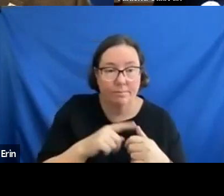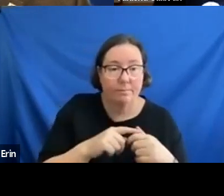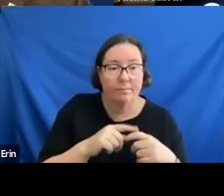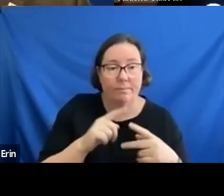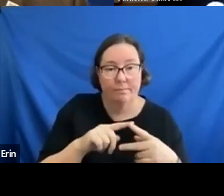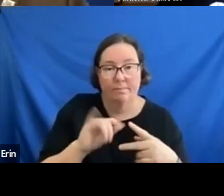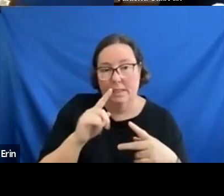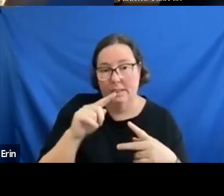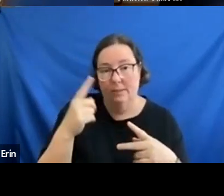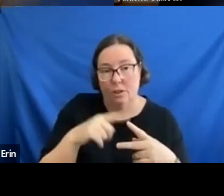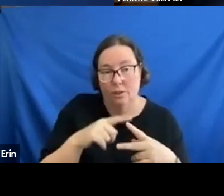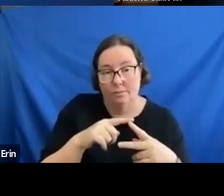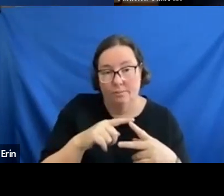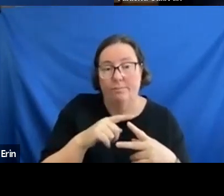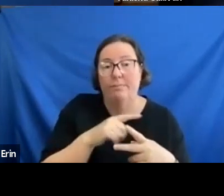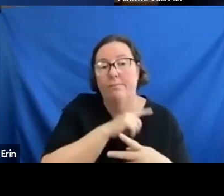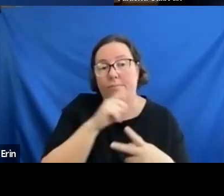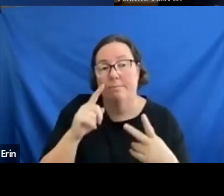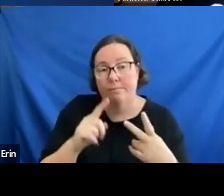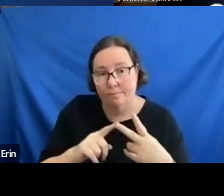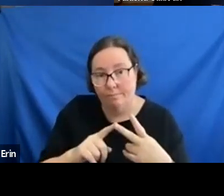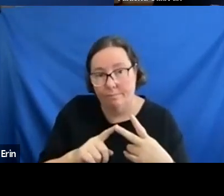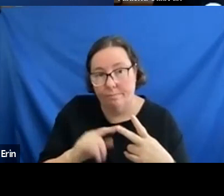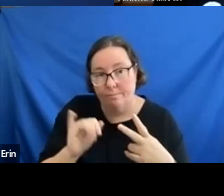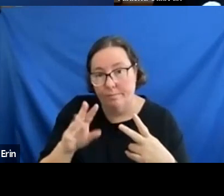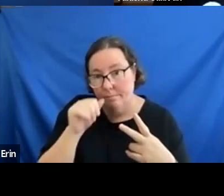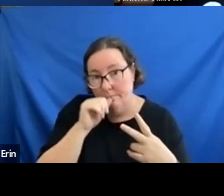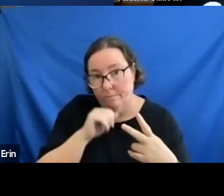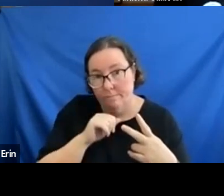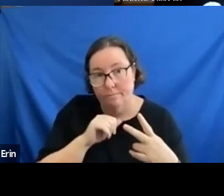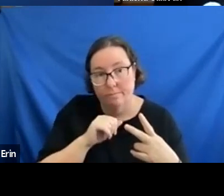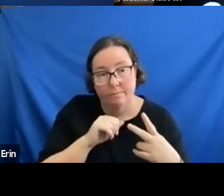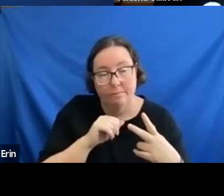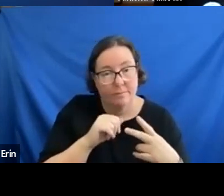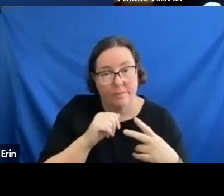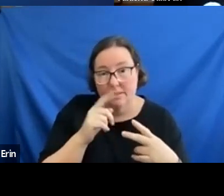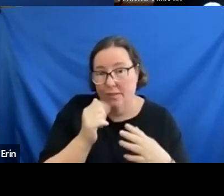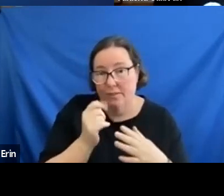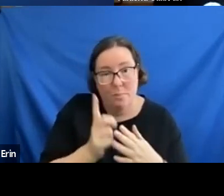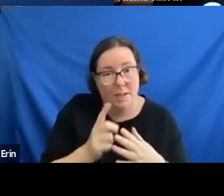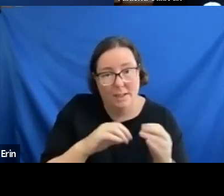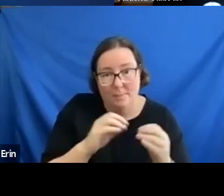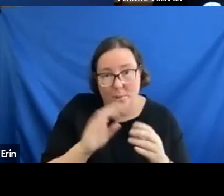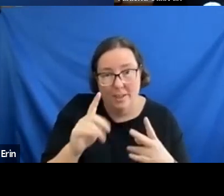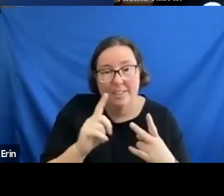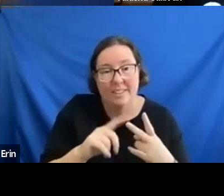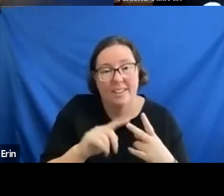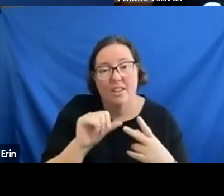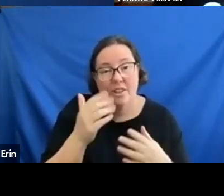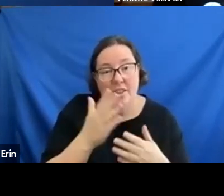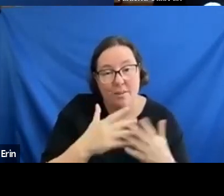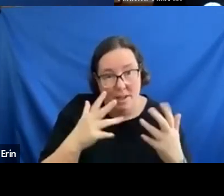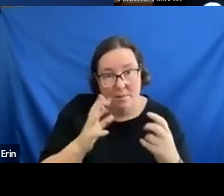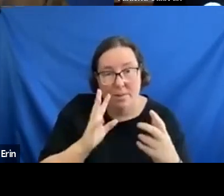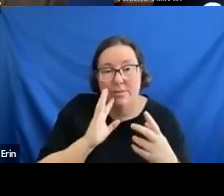That's one thing, right? And then if you're gonna just ride with me for a little bit longer, the other piece that I wanna